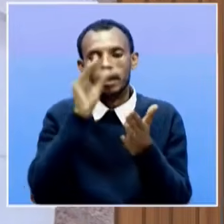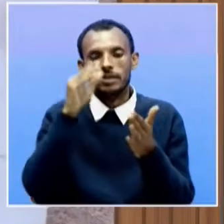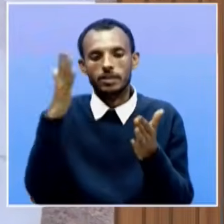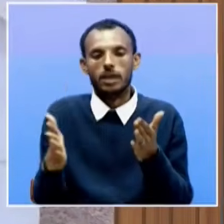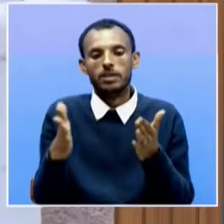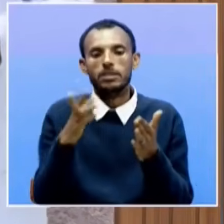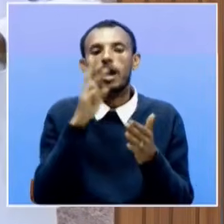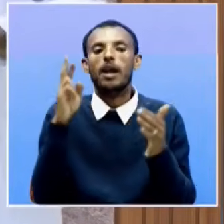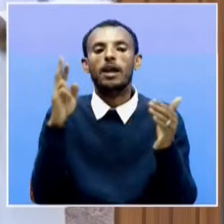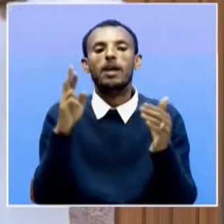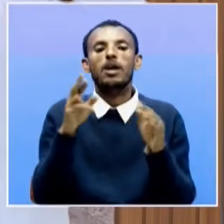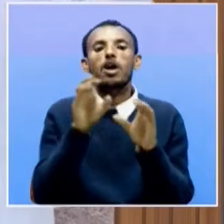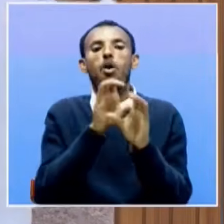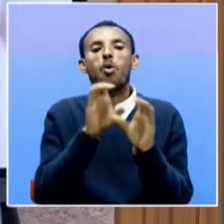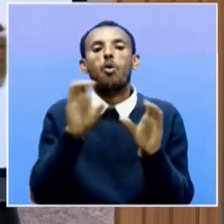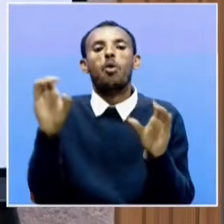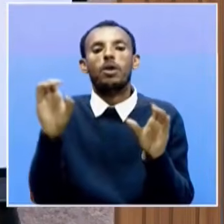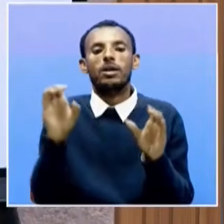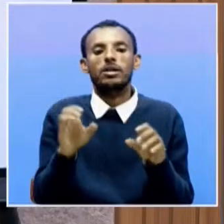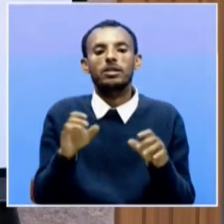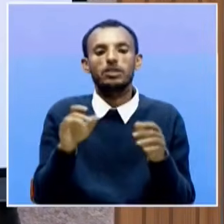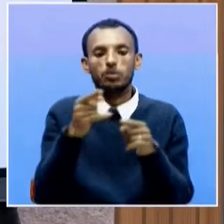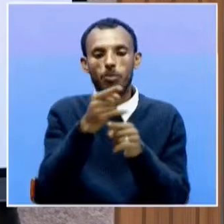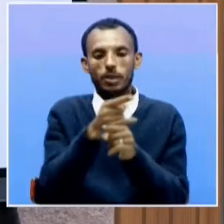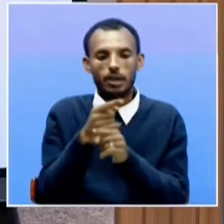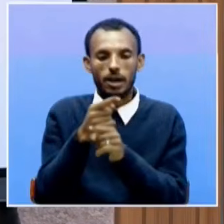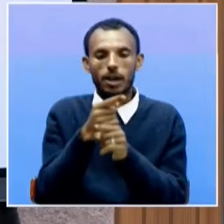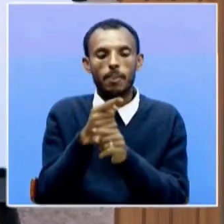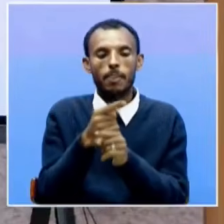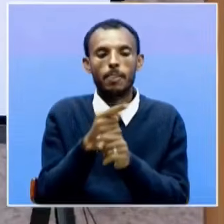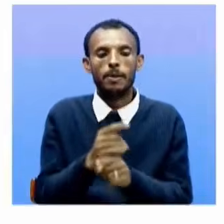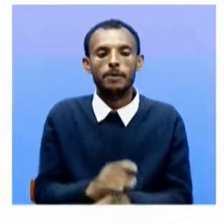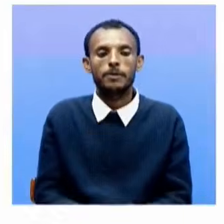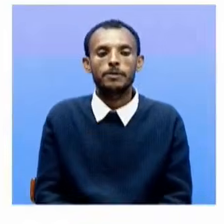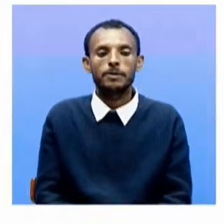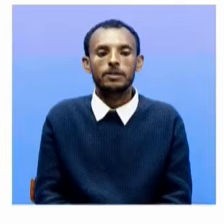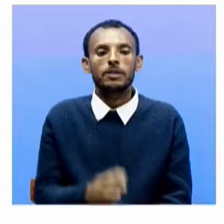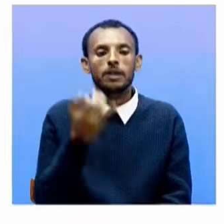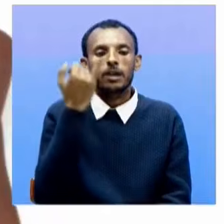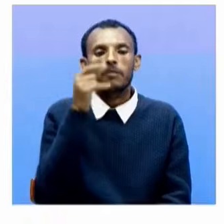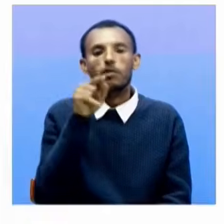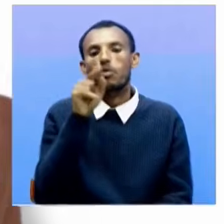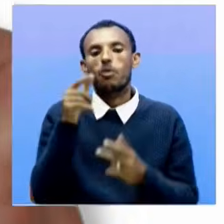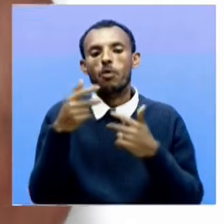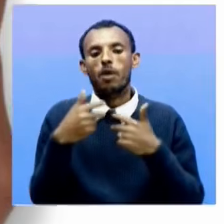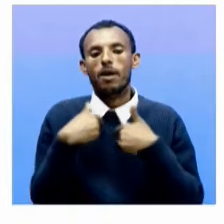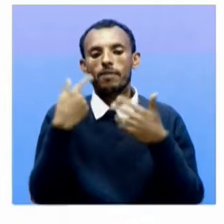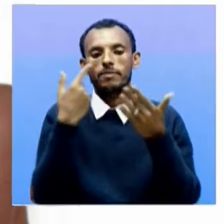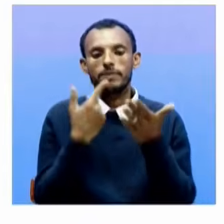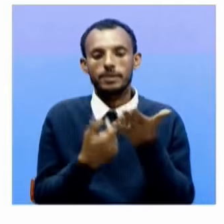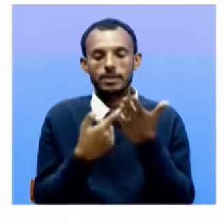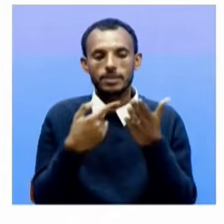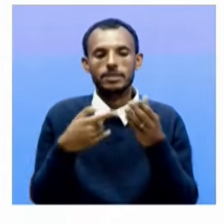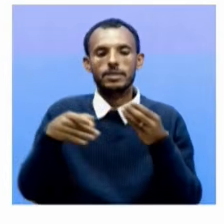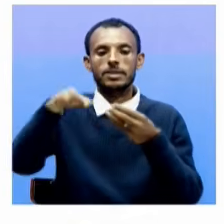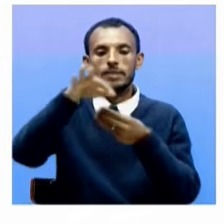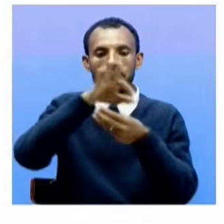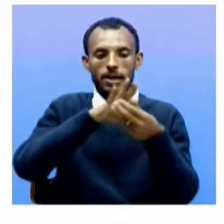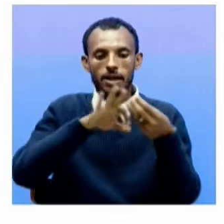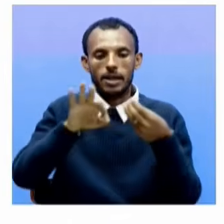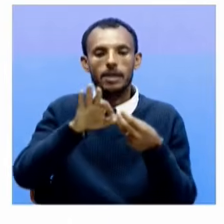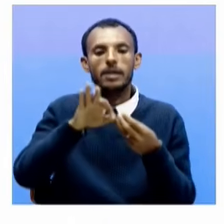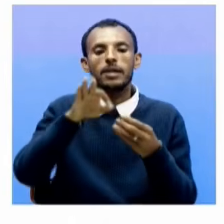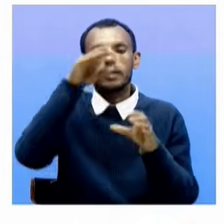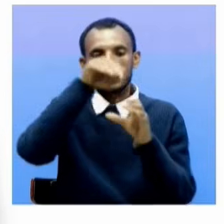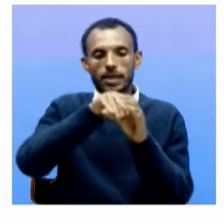are the chord, okay? Geometrically, if you have this circle, an inscribed